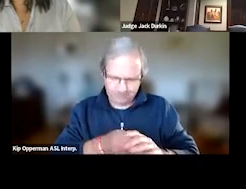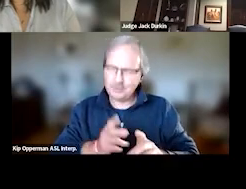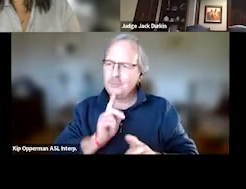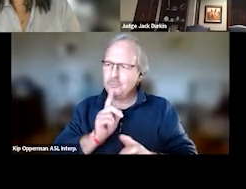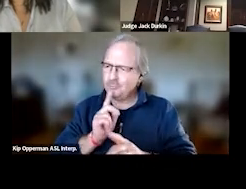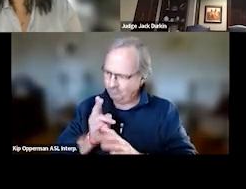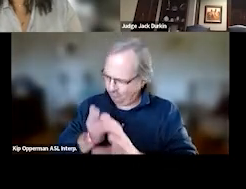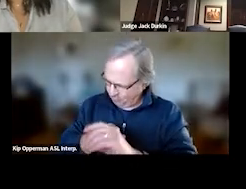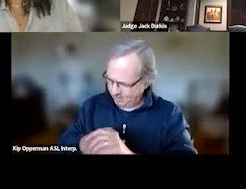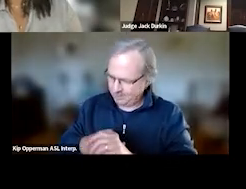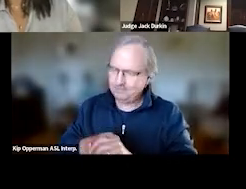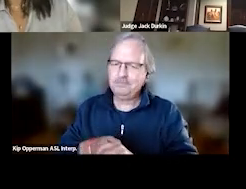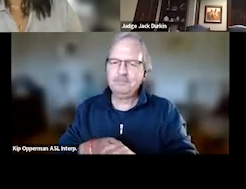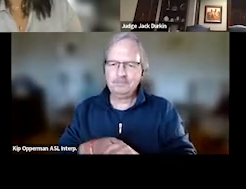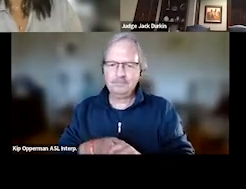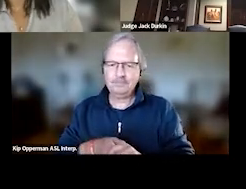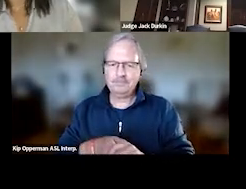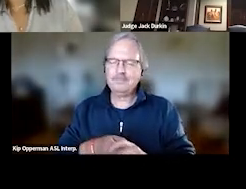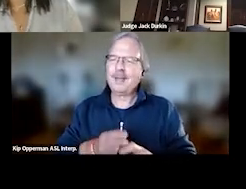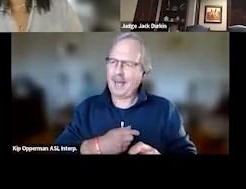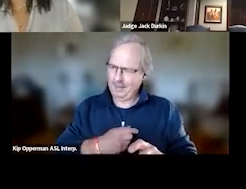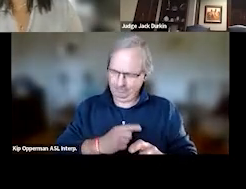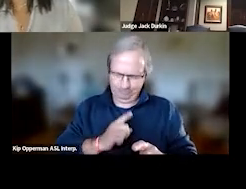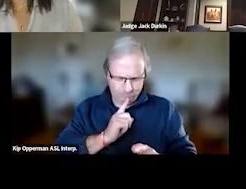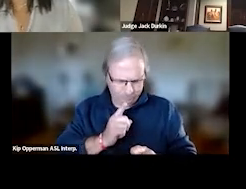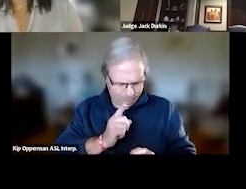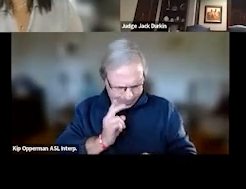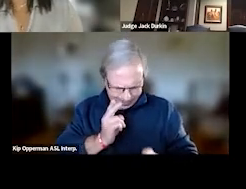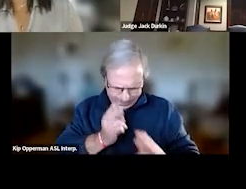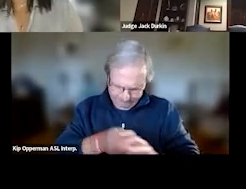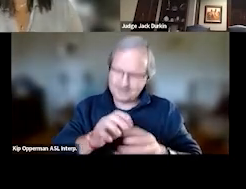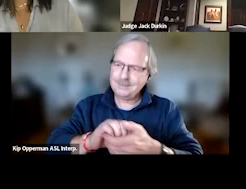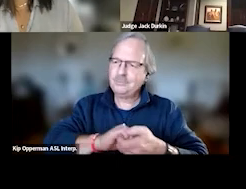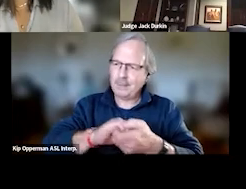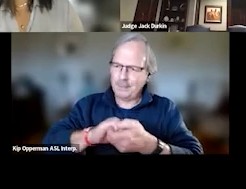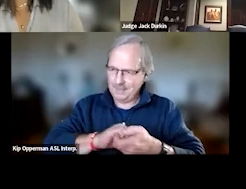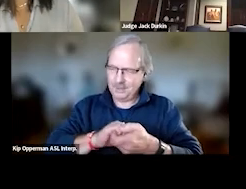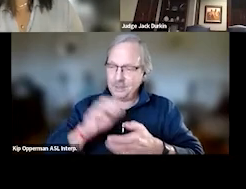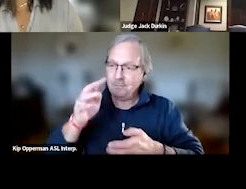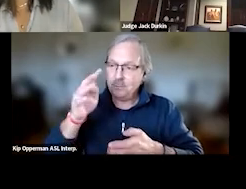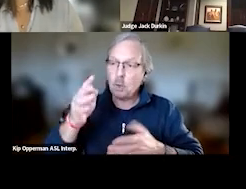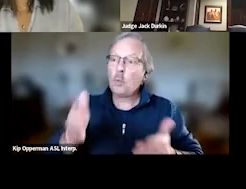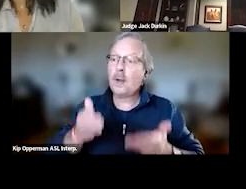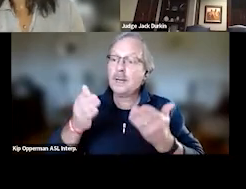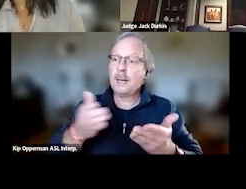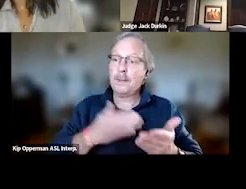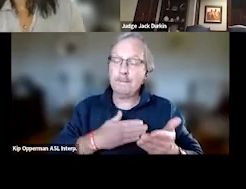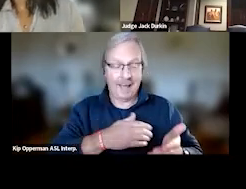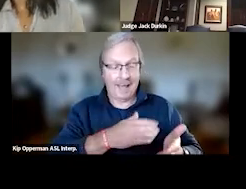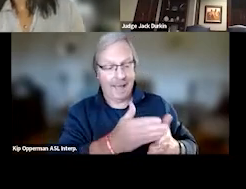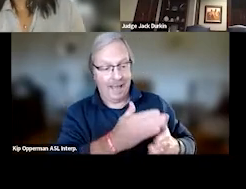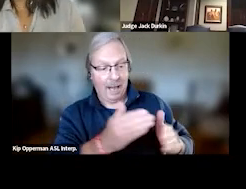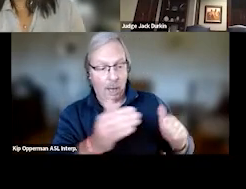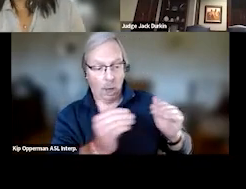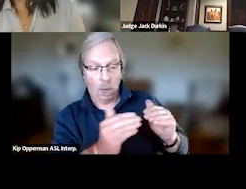I would absolutely do so. I would definitely continue this collaboration in the future and recommend it to my colleagues without